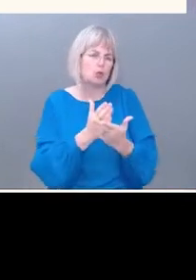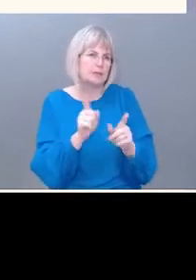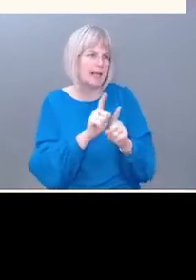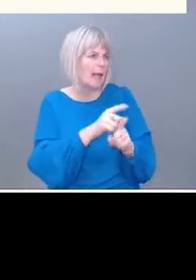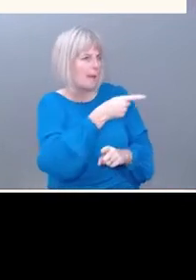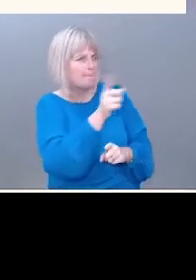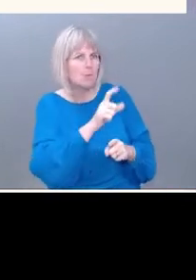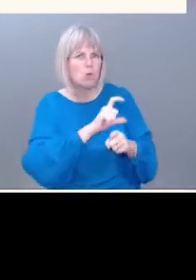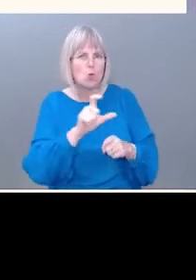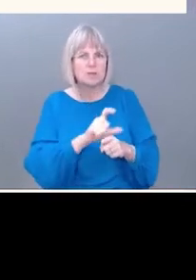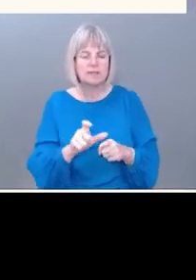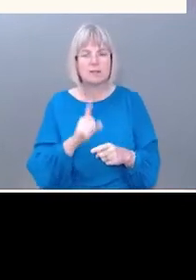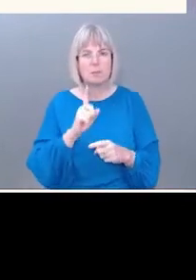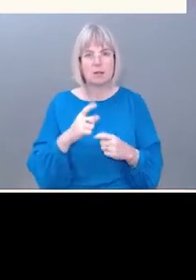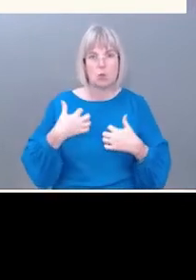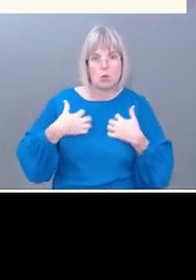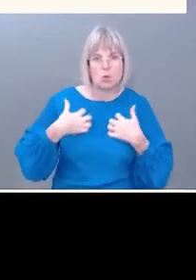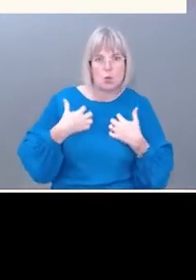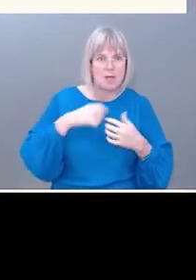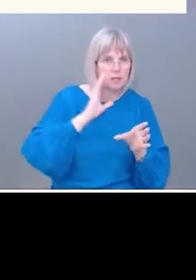aspiring psychologists, current trainees, but also